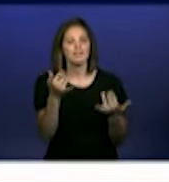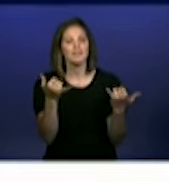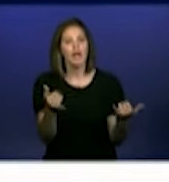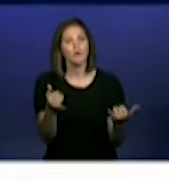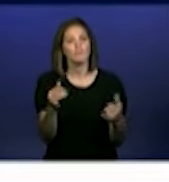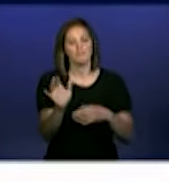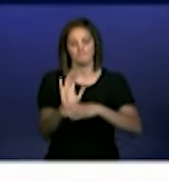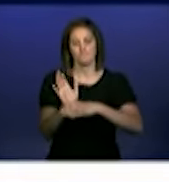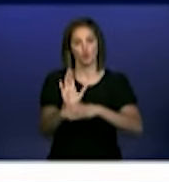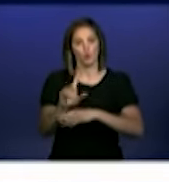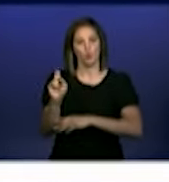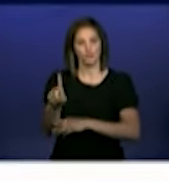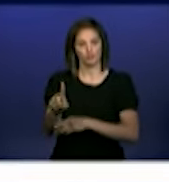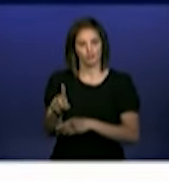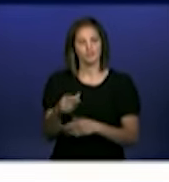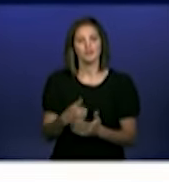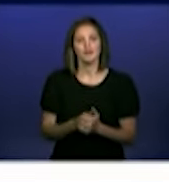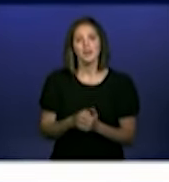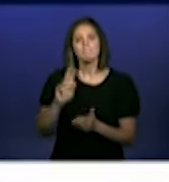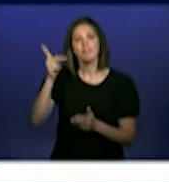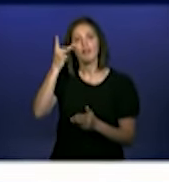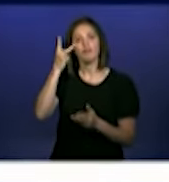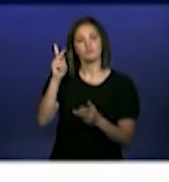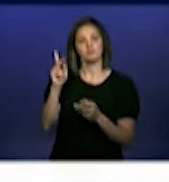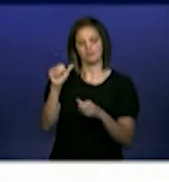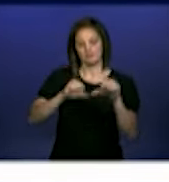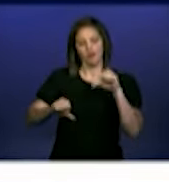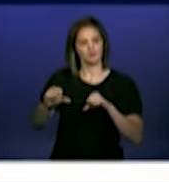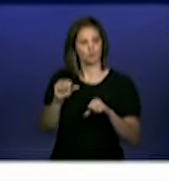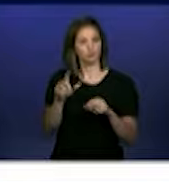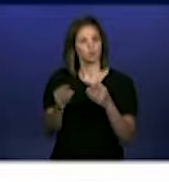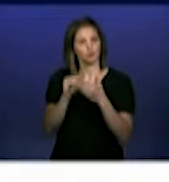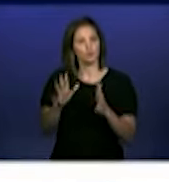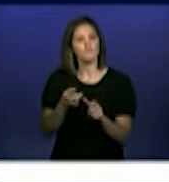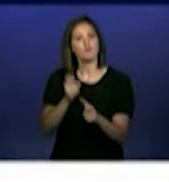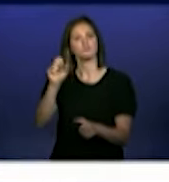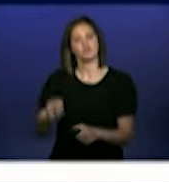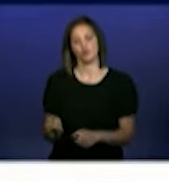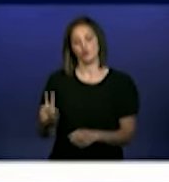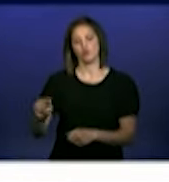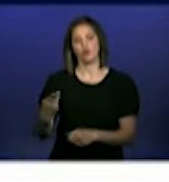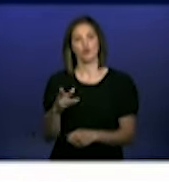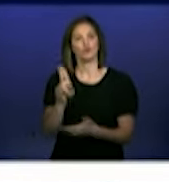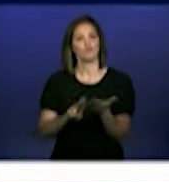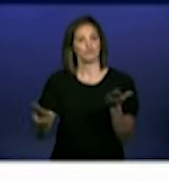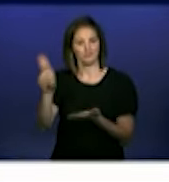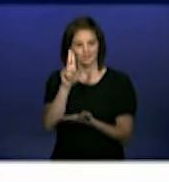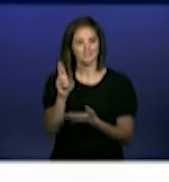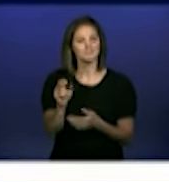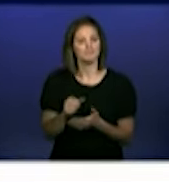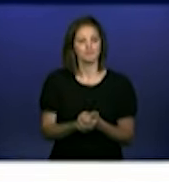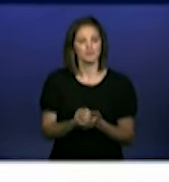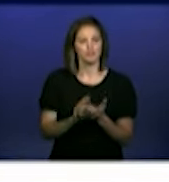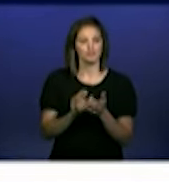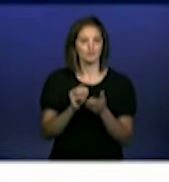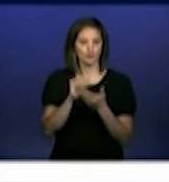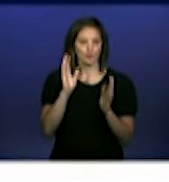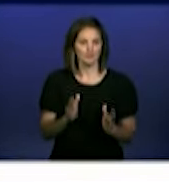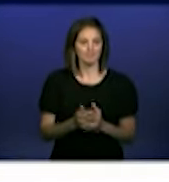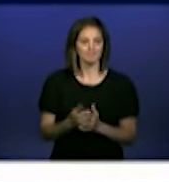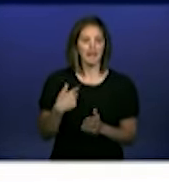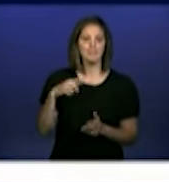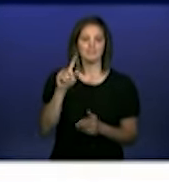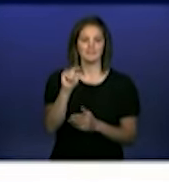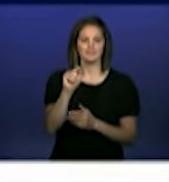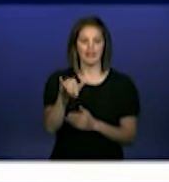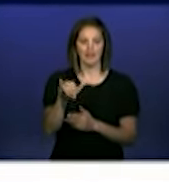Titan Daytona, a political science student from Southern Utah University. Hello, my name is Tyden, and I am a political